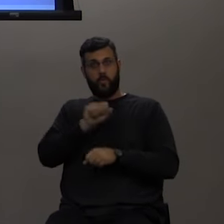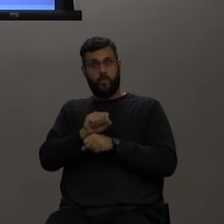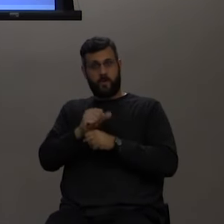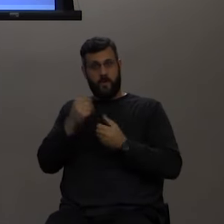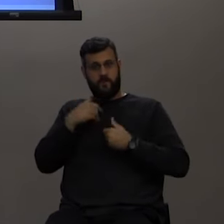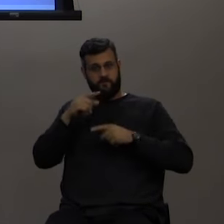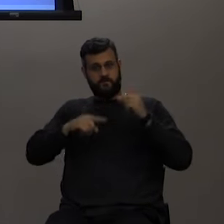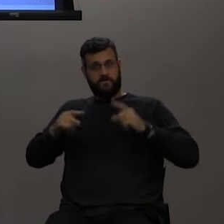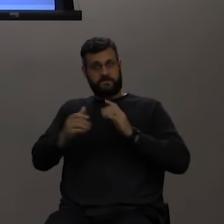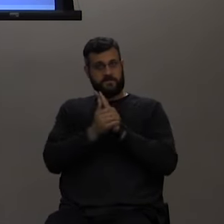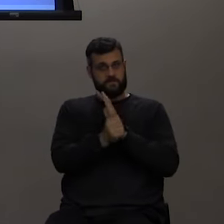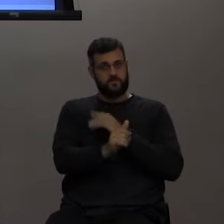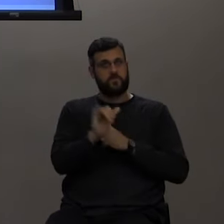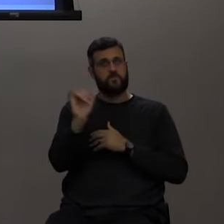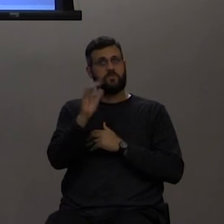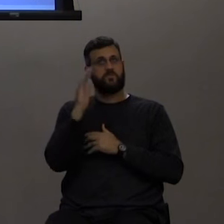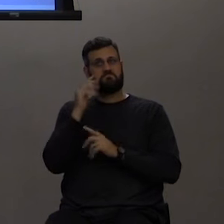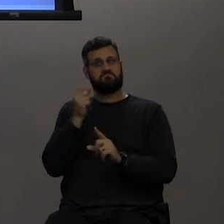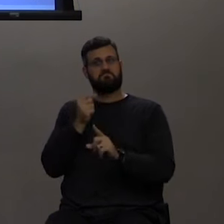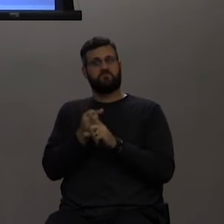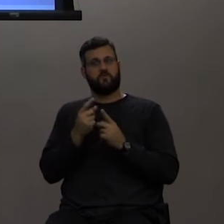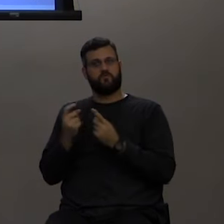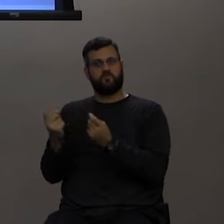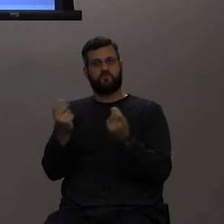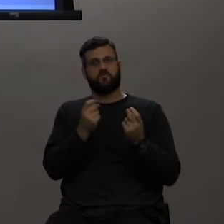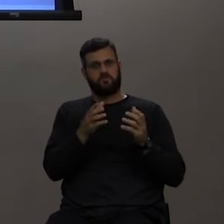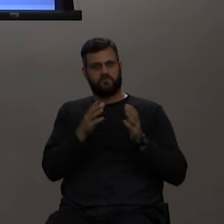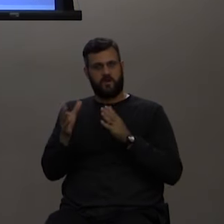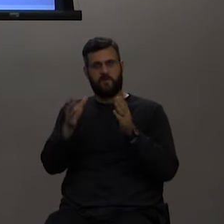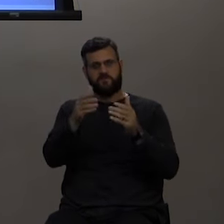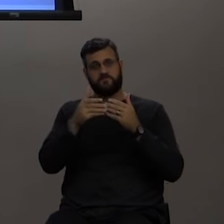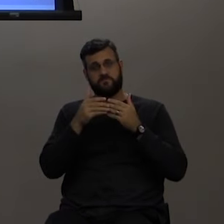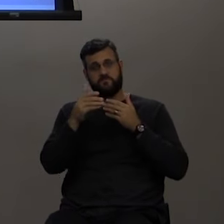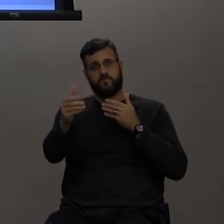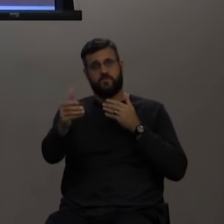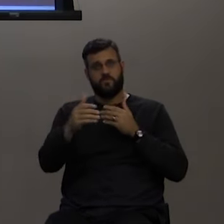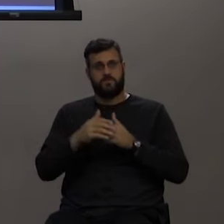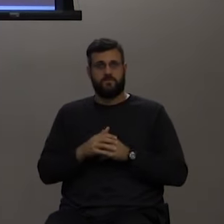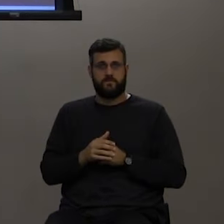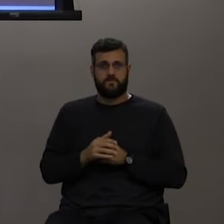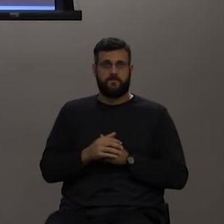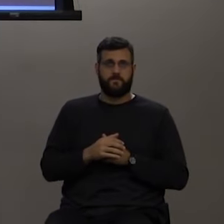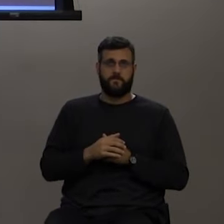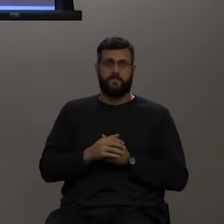workforce, but also will impact recruitment strategies moving forward.